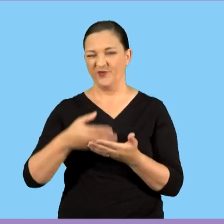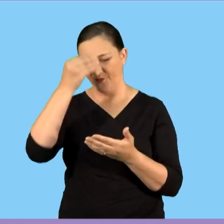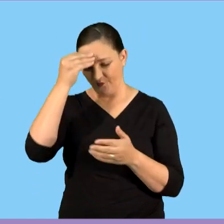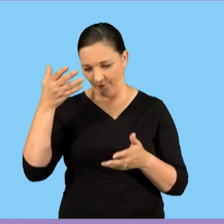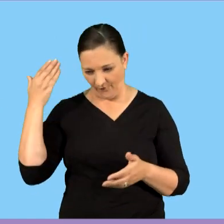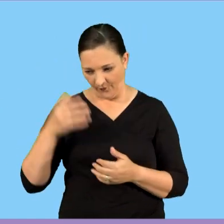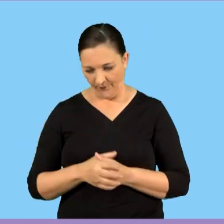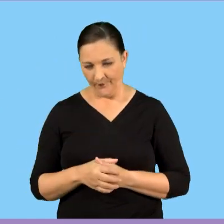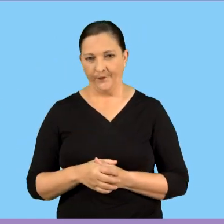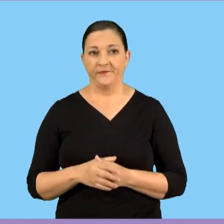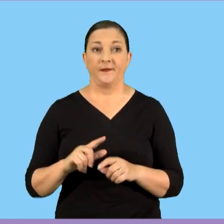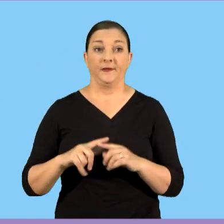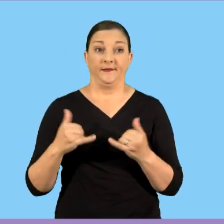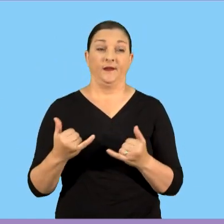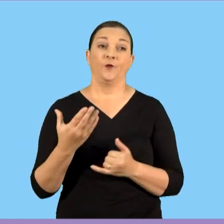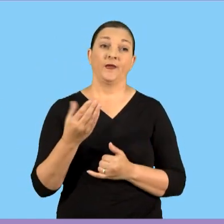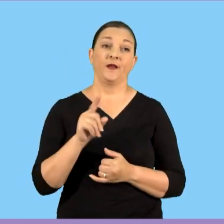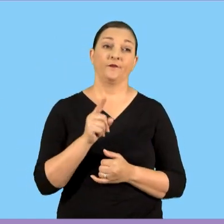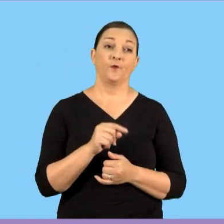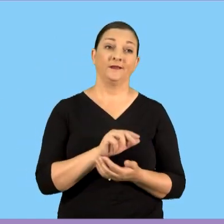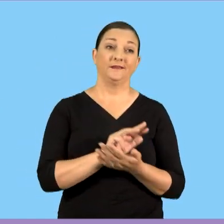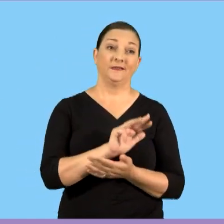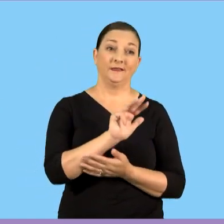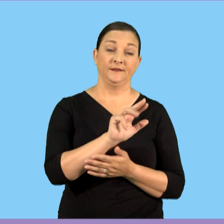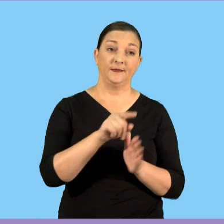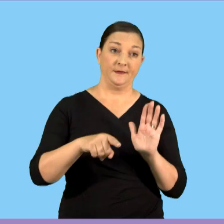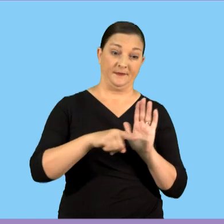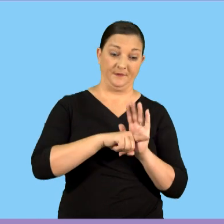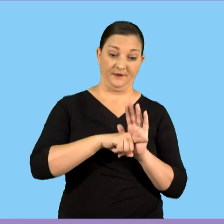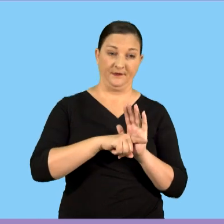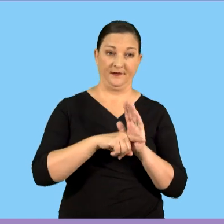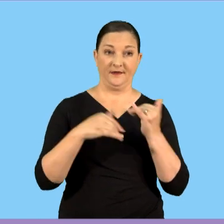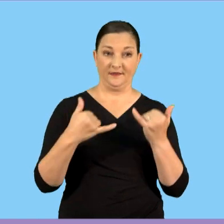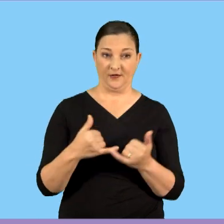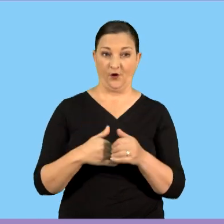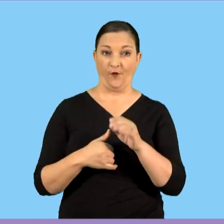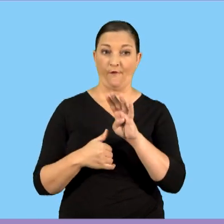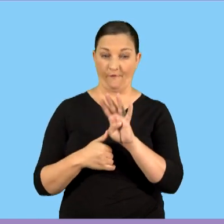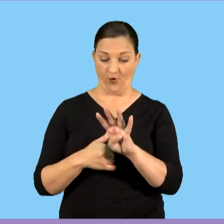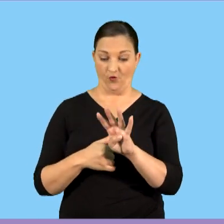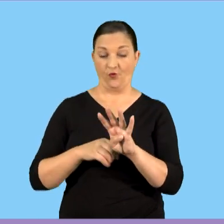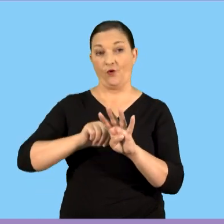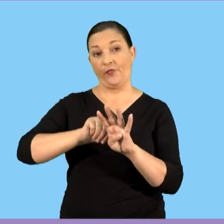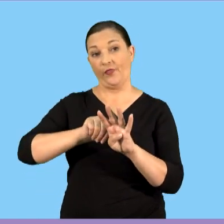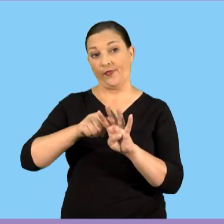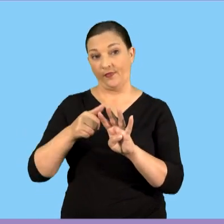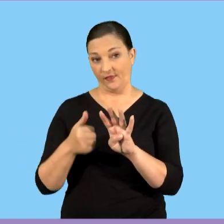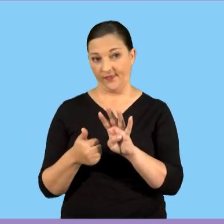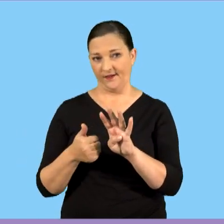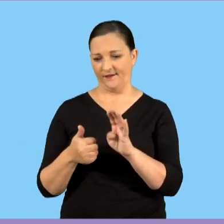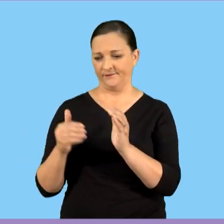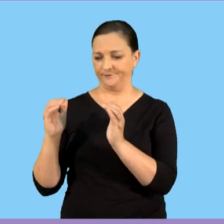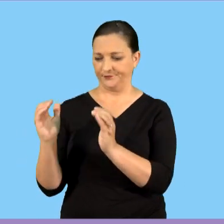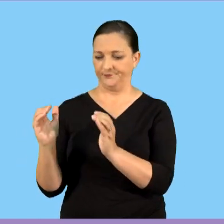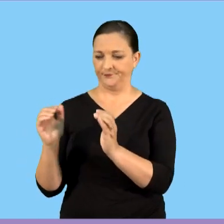previous lessons. So we have 19 minus, and then I have a 4. I'm first going to